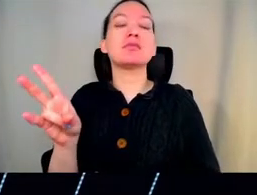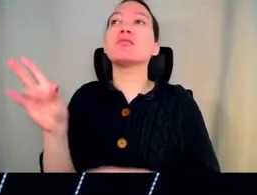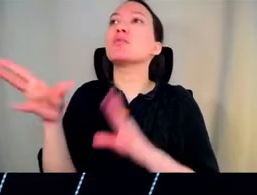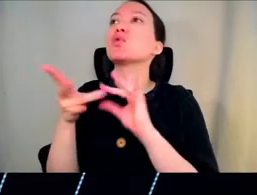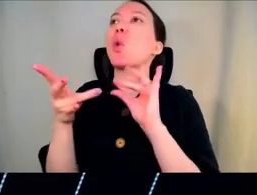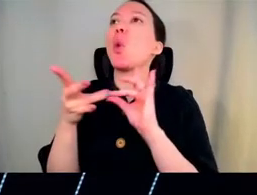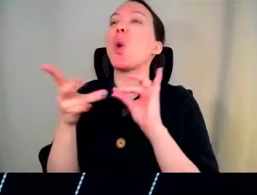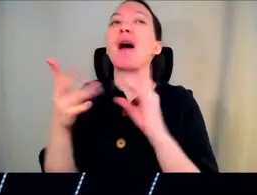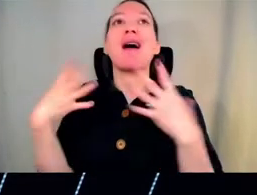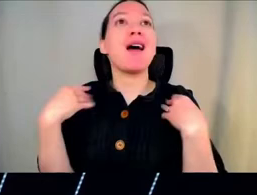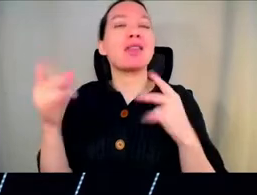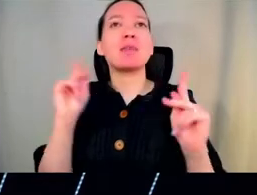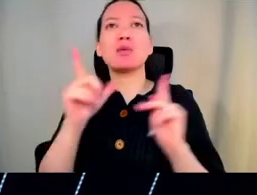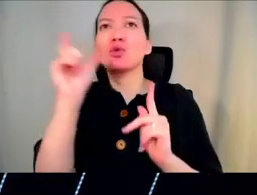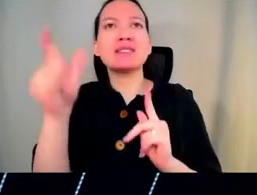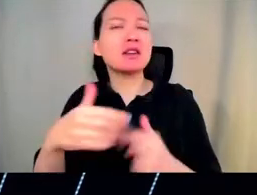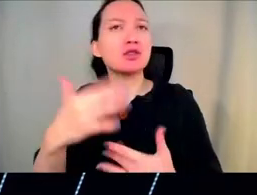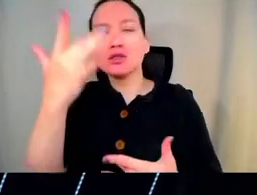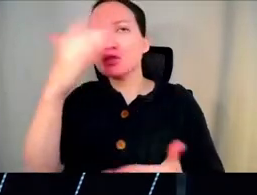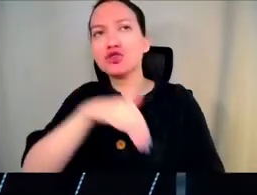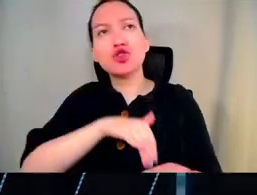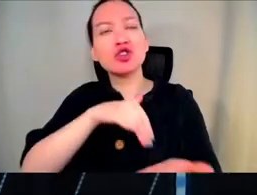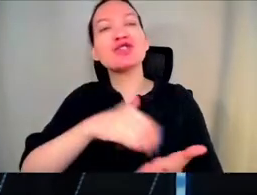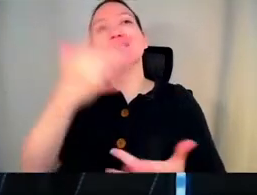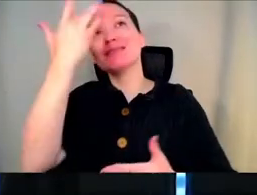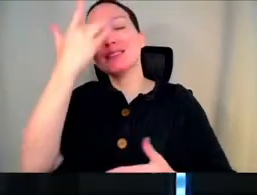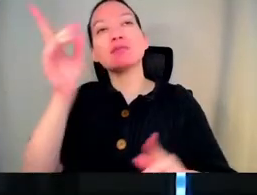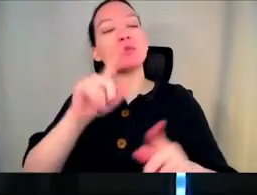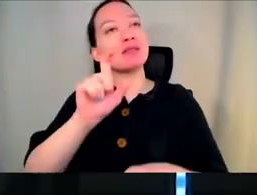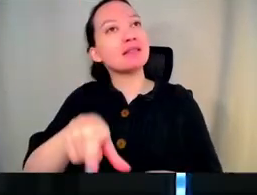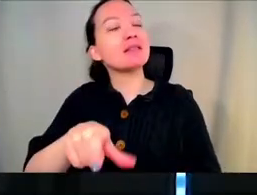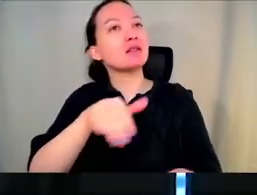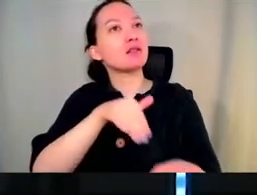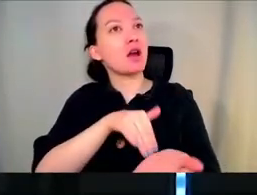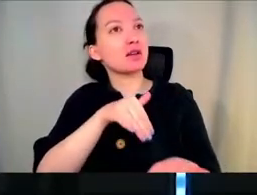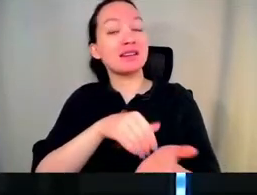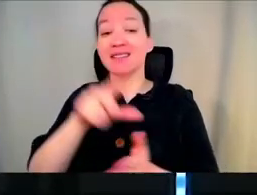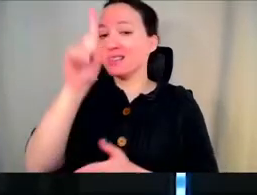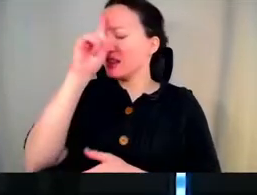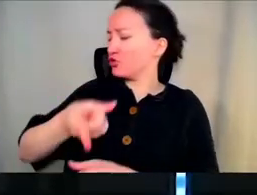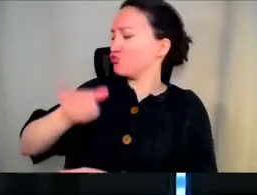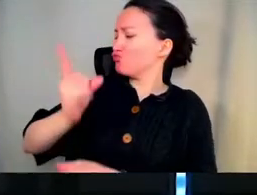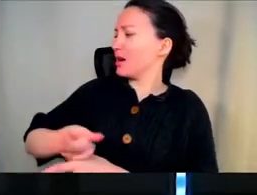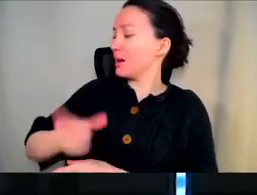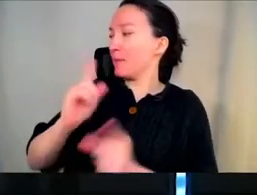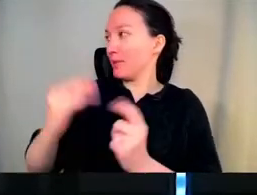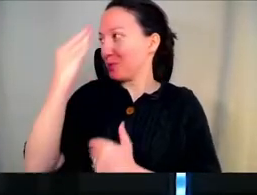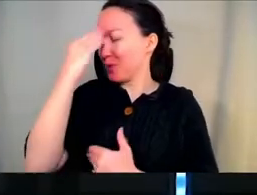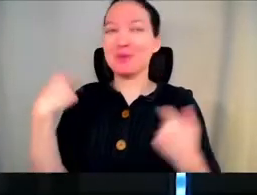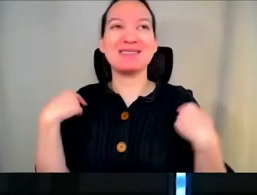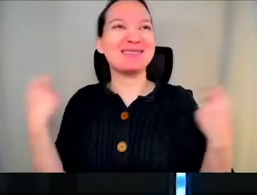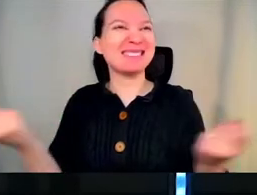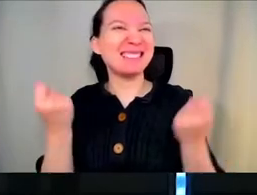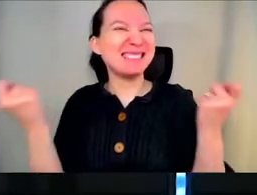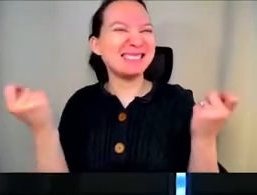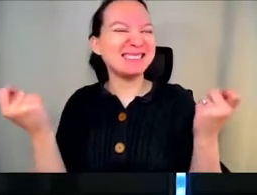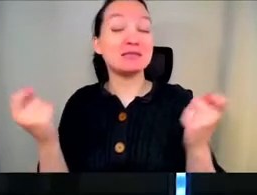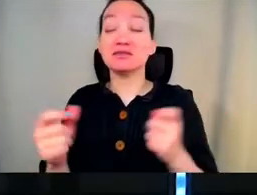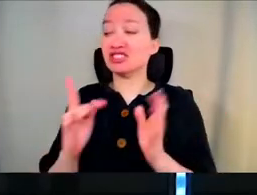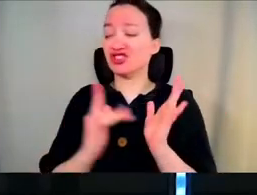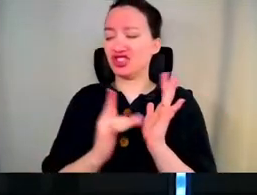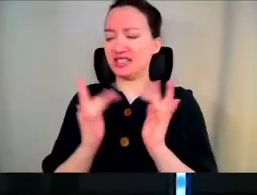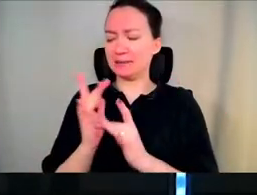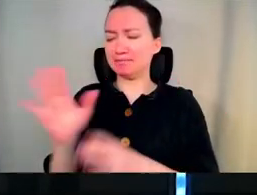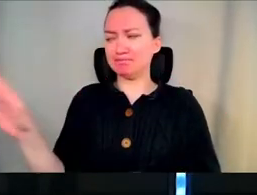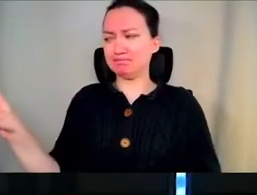'Healthy people don't need a doctor. Sick people do. I've come to call not those who think they are righteous, but those who know they are sinners.'" So here's Jesus